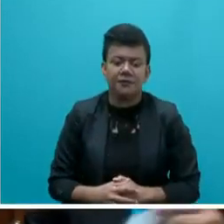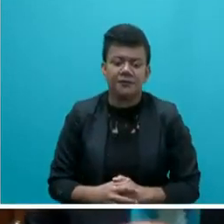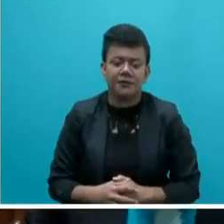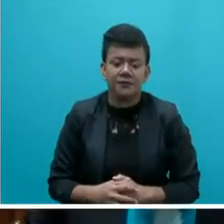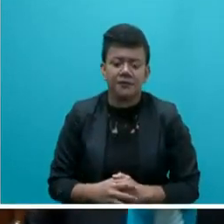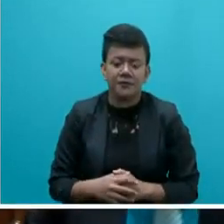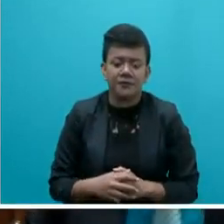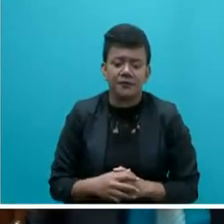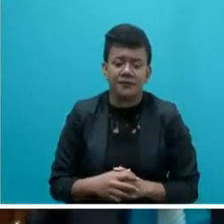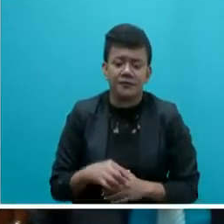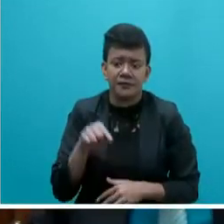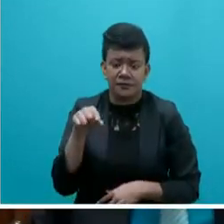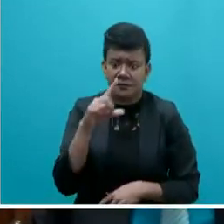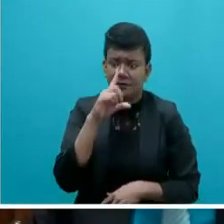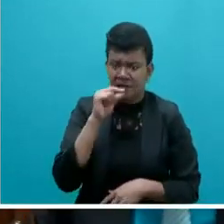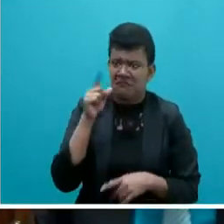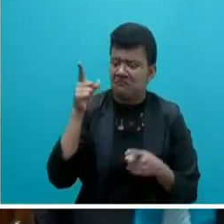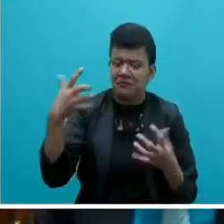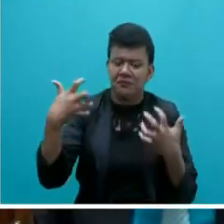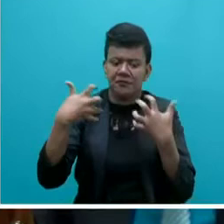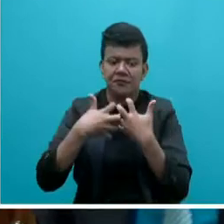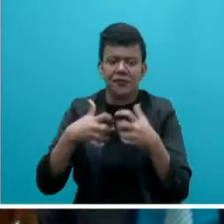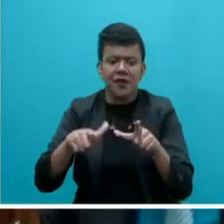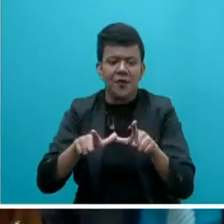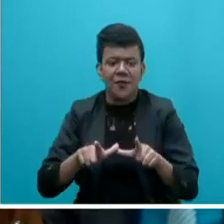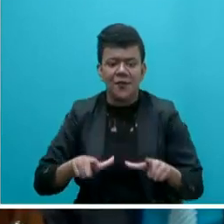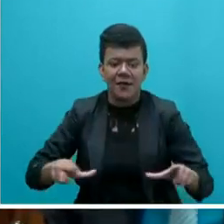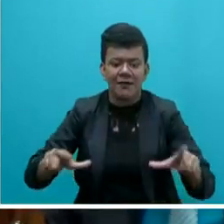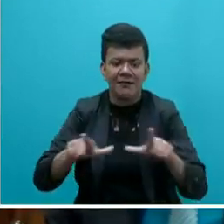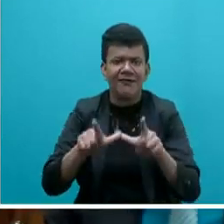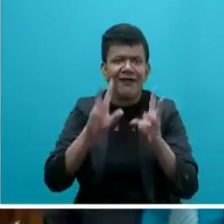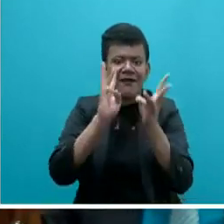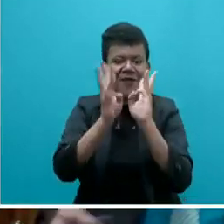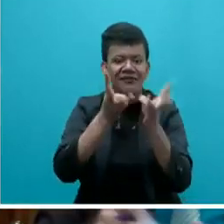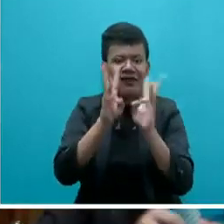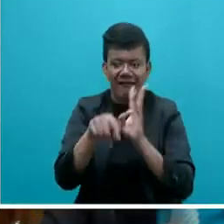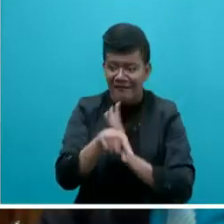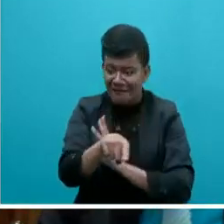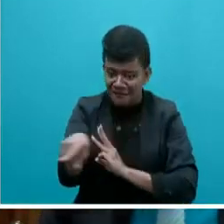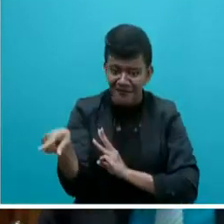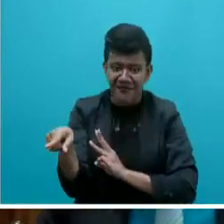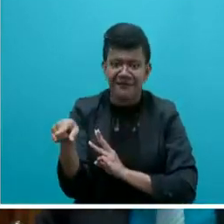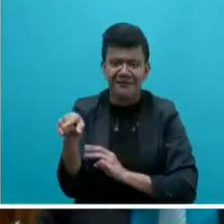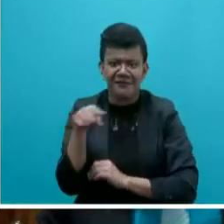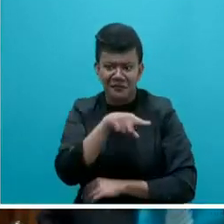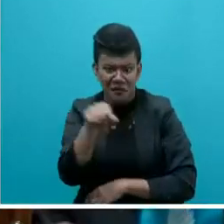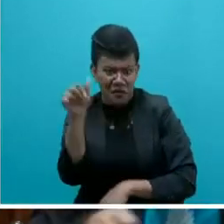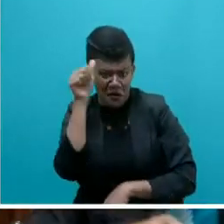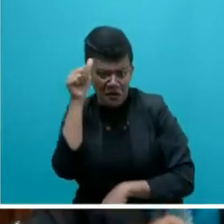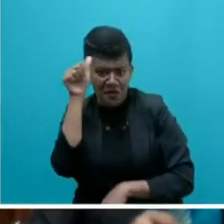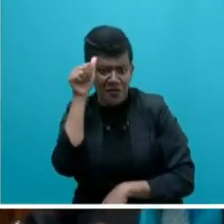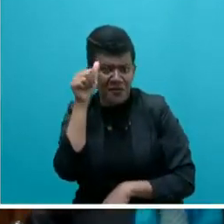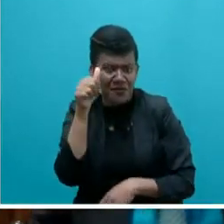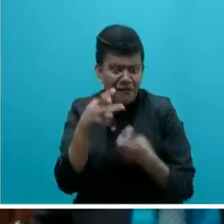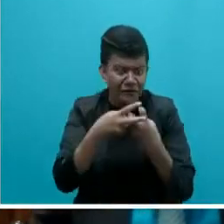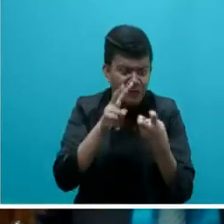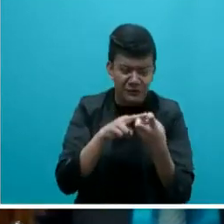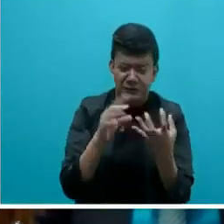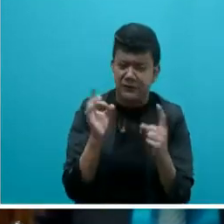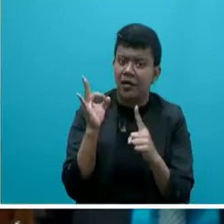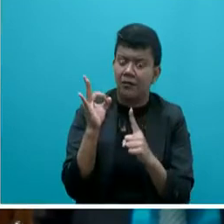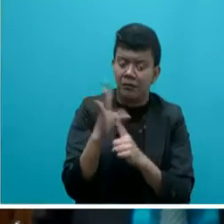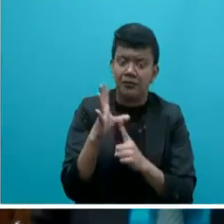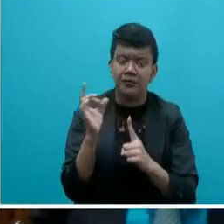more resilient. Honourable Speaker, as you all are aware, that fruits are an important contributor to improving the